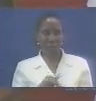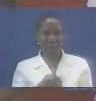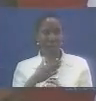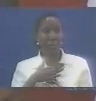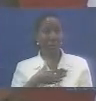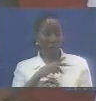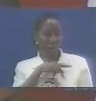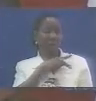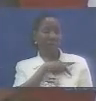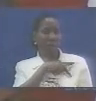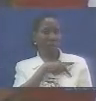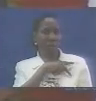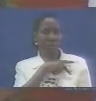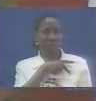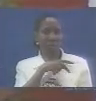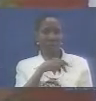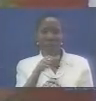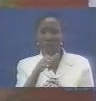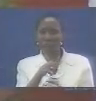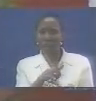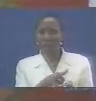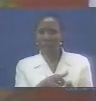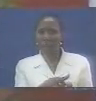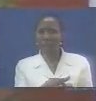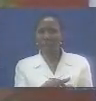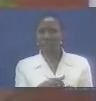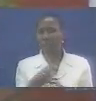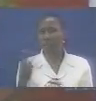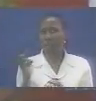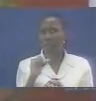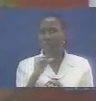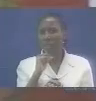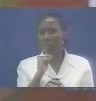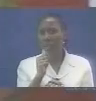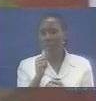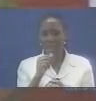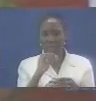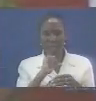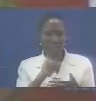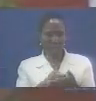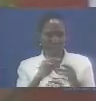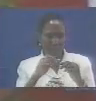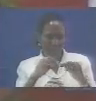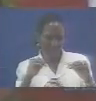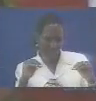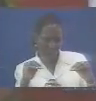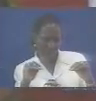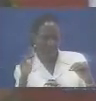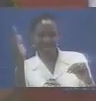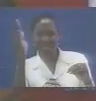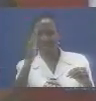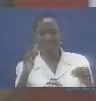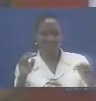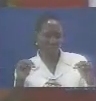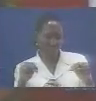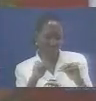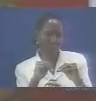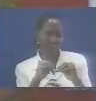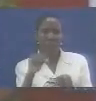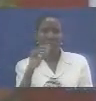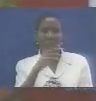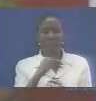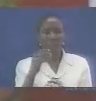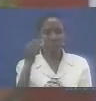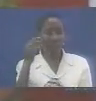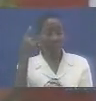This gap, Mr. Speaker, despite the promises, was never closed. As the sources of financing identified,